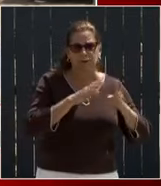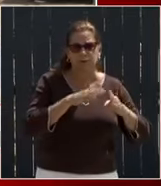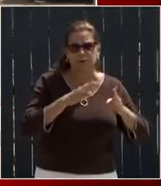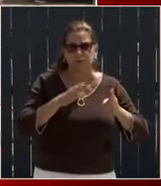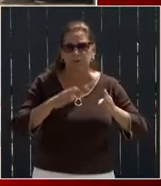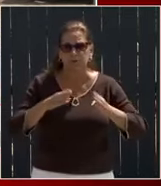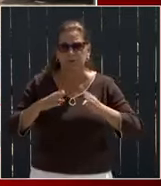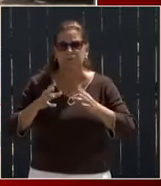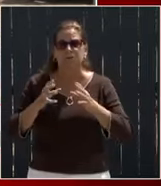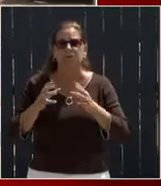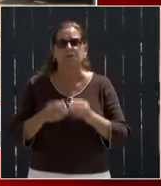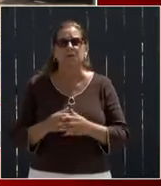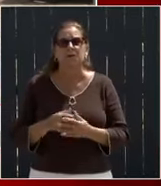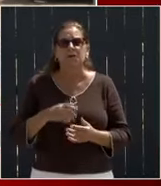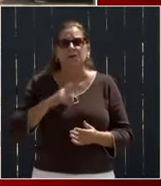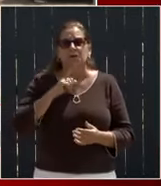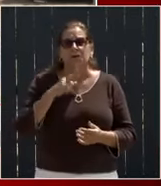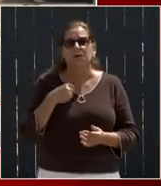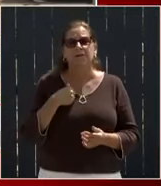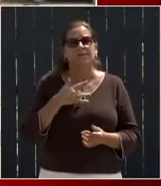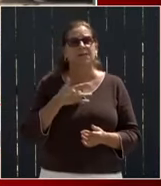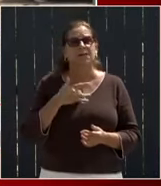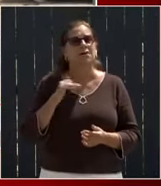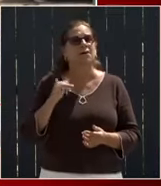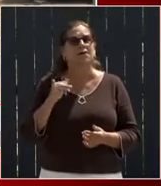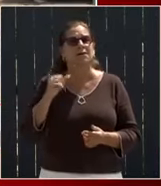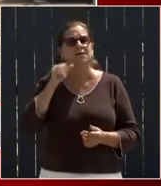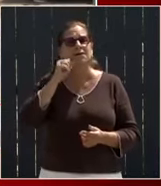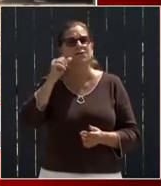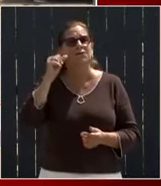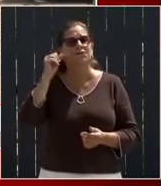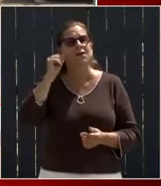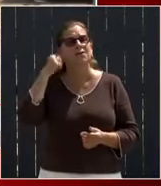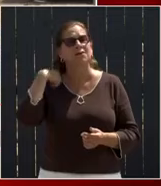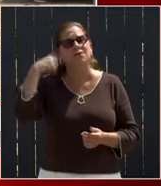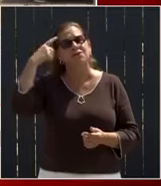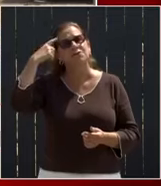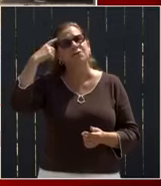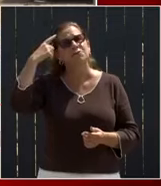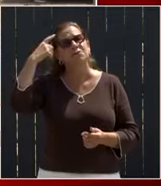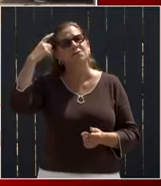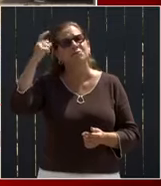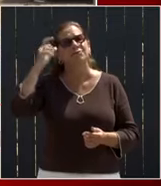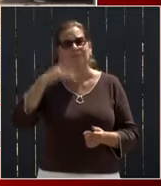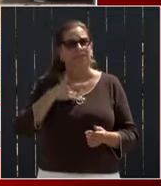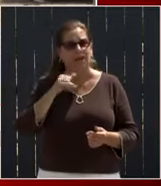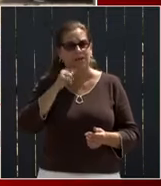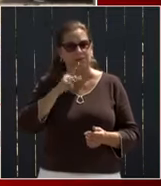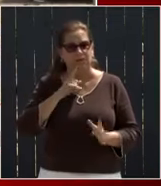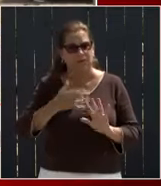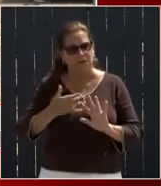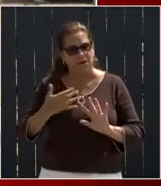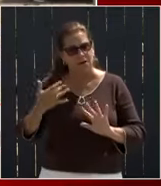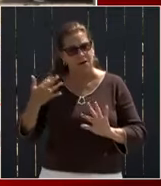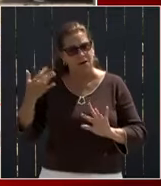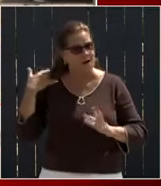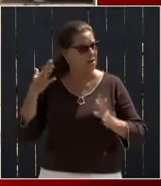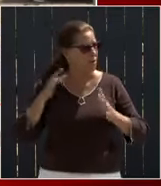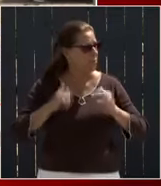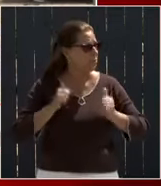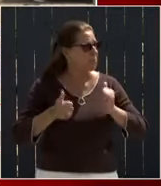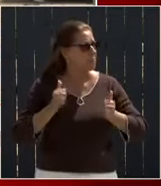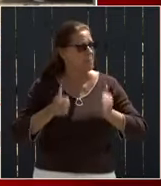when it was just a dream to be able to get to this point, and look at where we are today, and look at the number of housing units that are being developed, that are